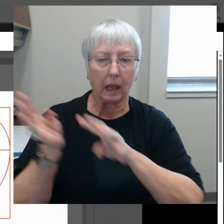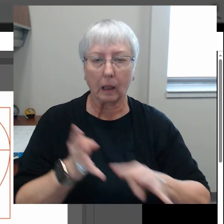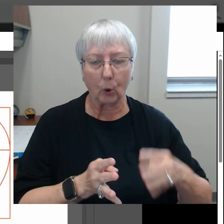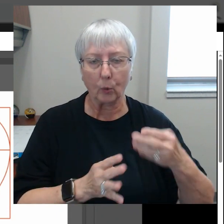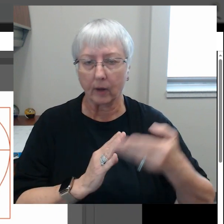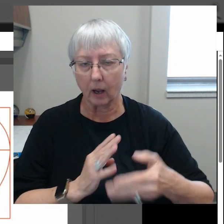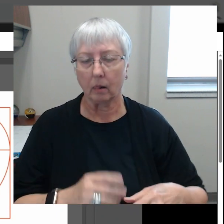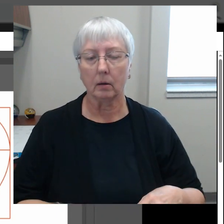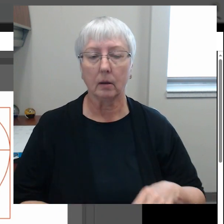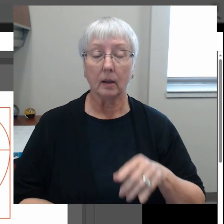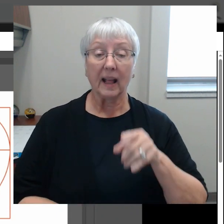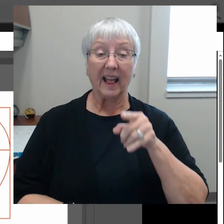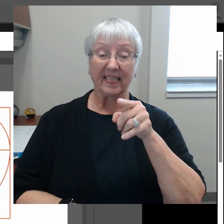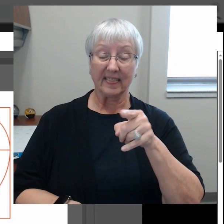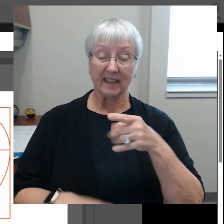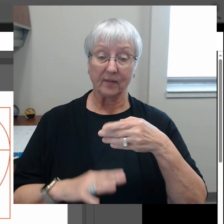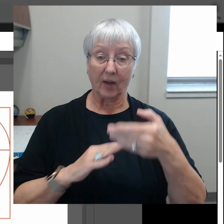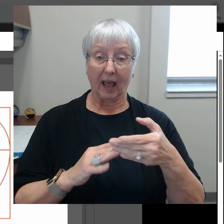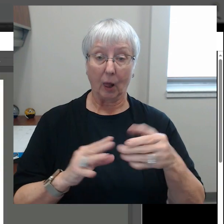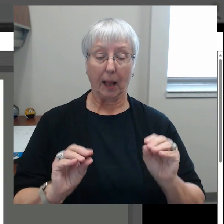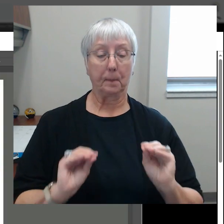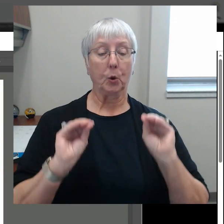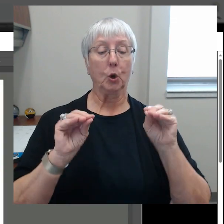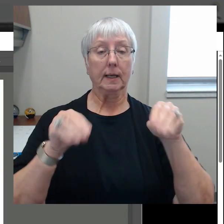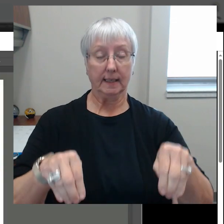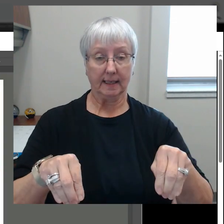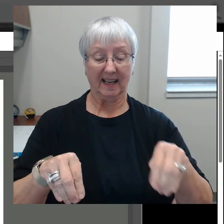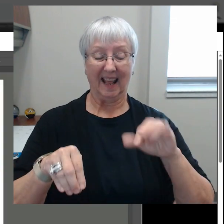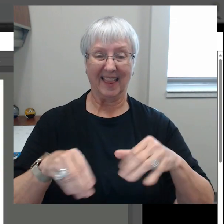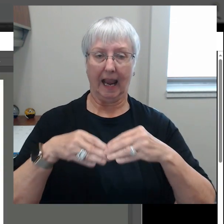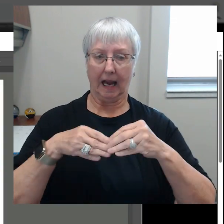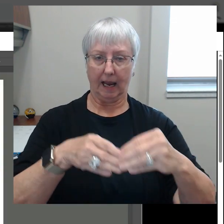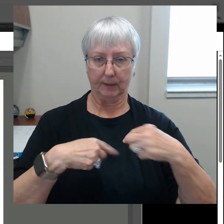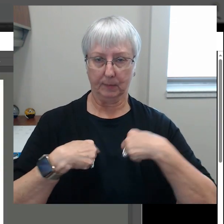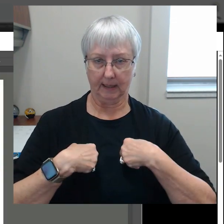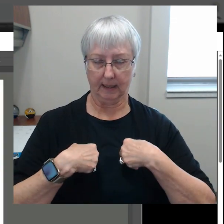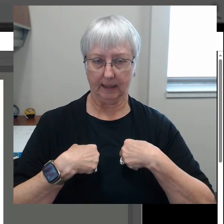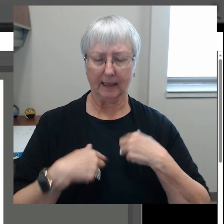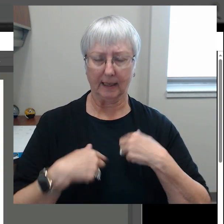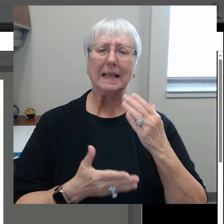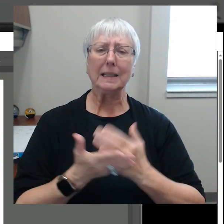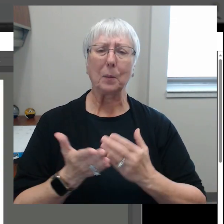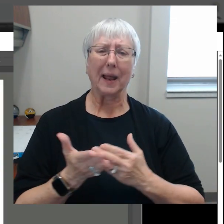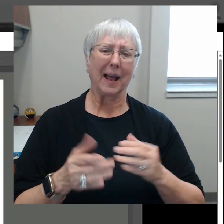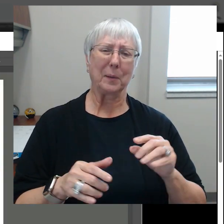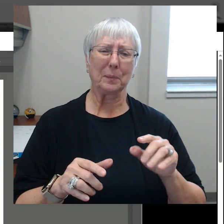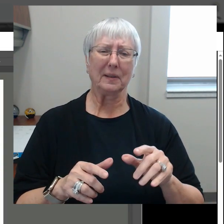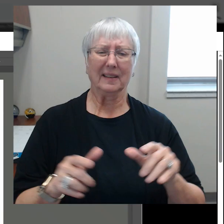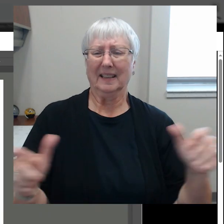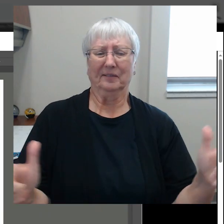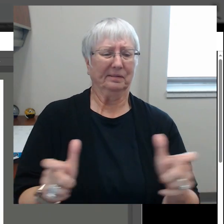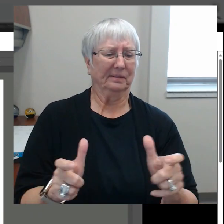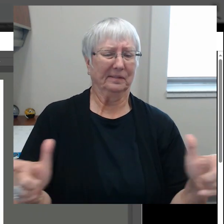this file on my page as an underlying guide. Now, sometimes it won't fit the page or screen size exactly,